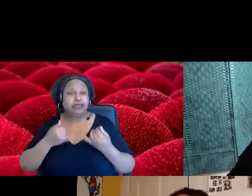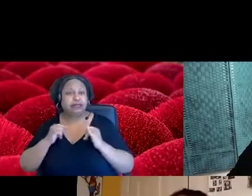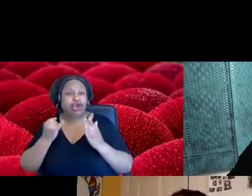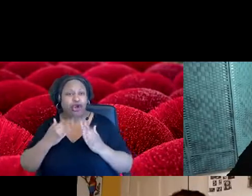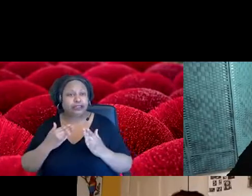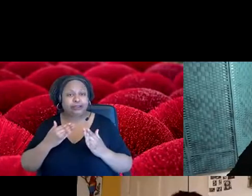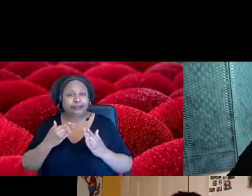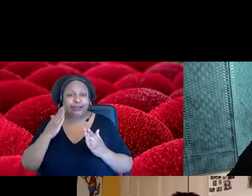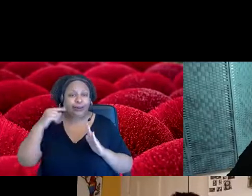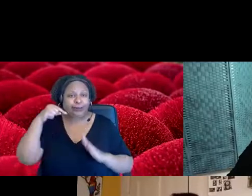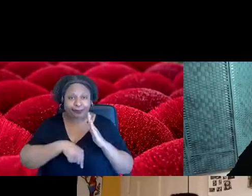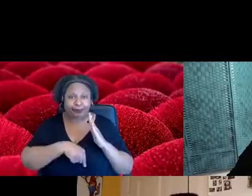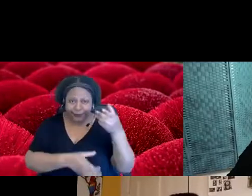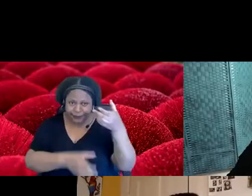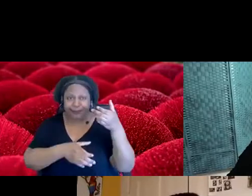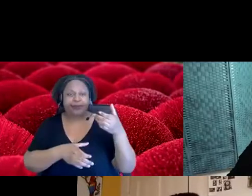that works. But